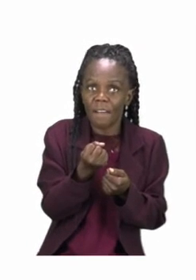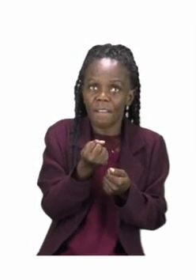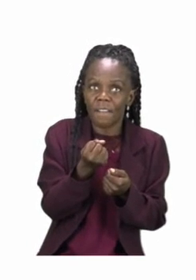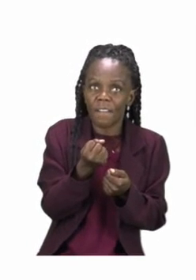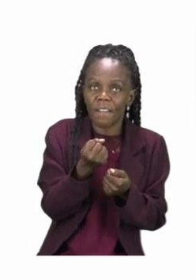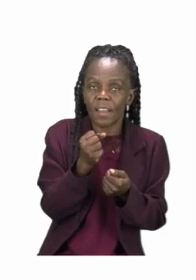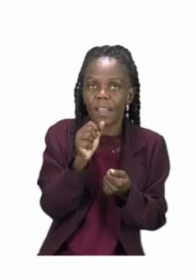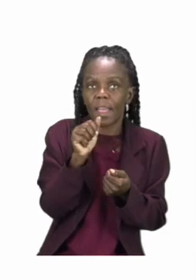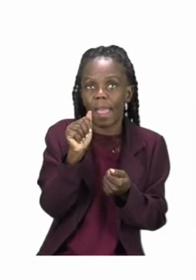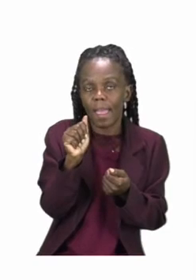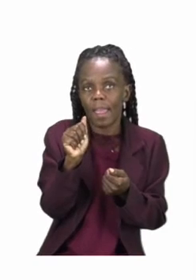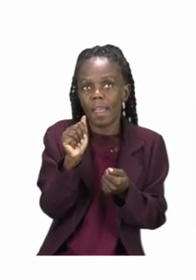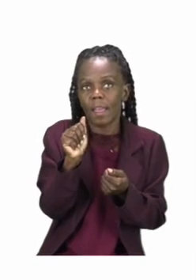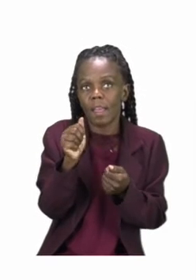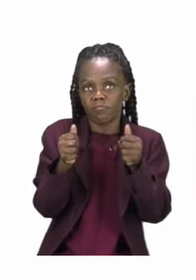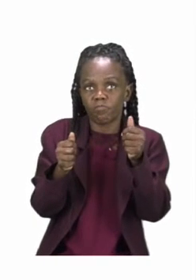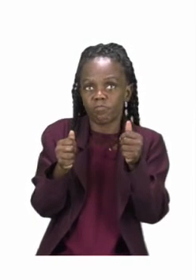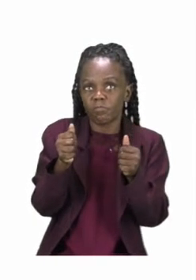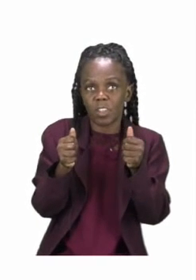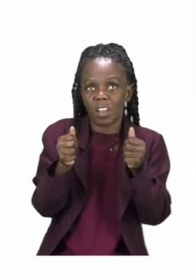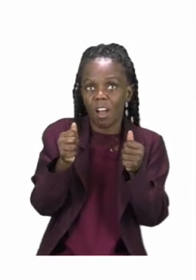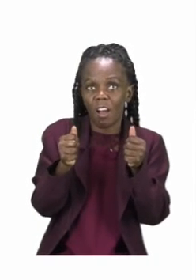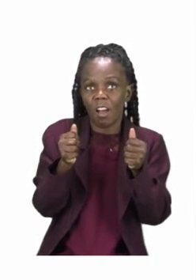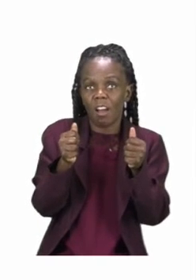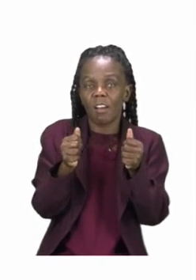have a car.